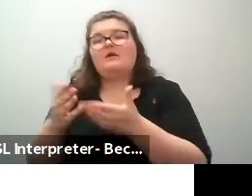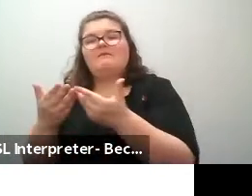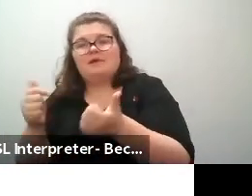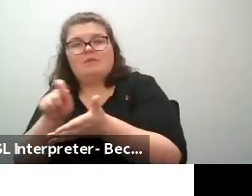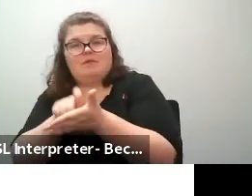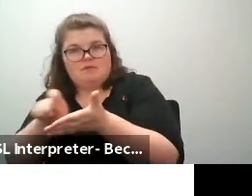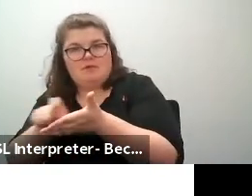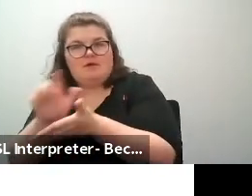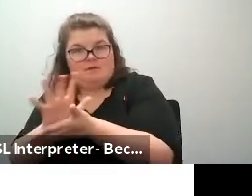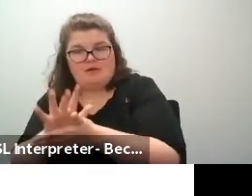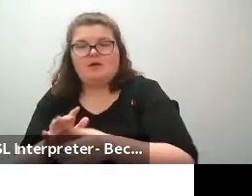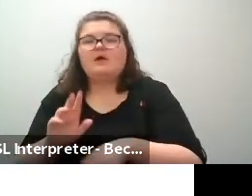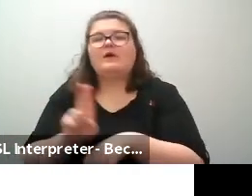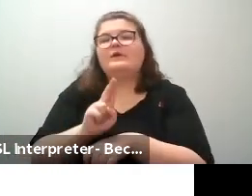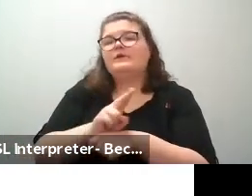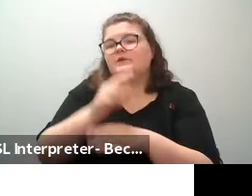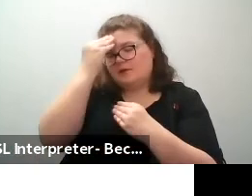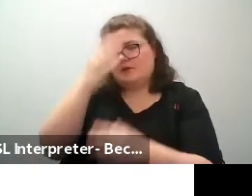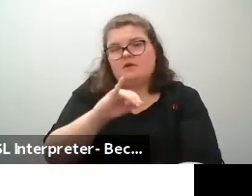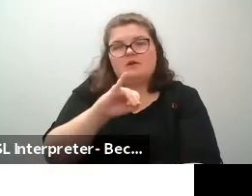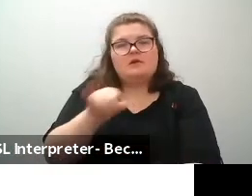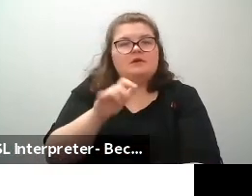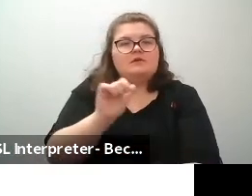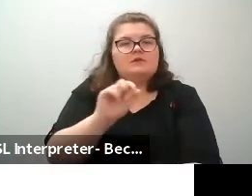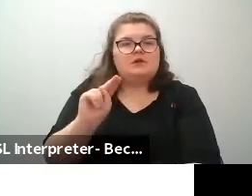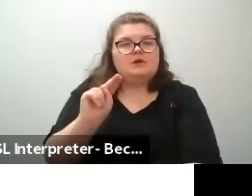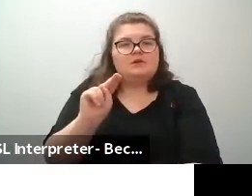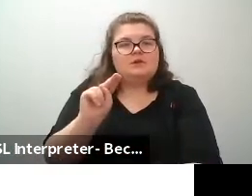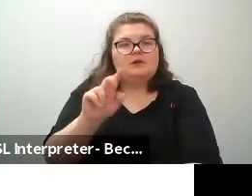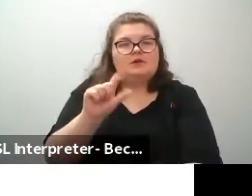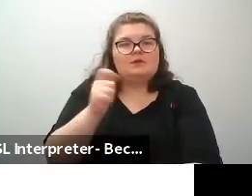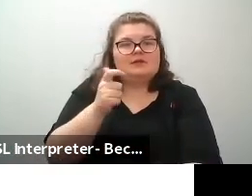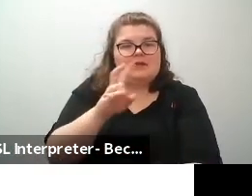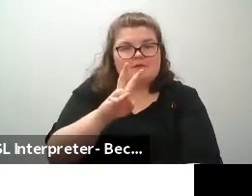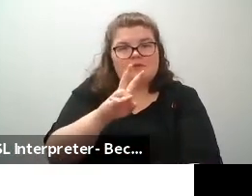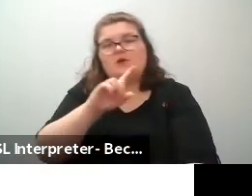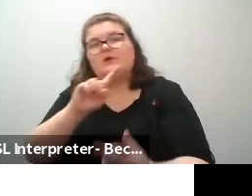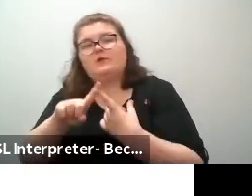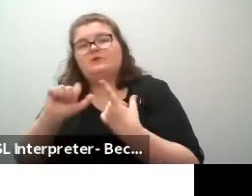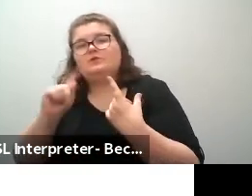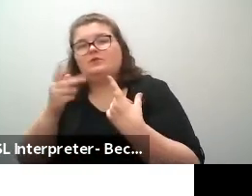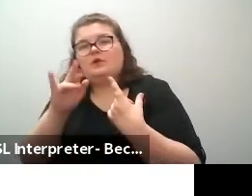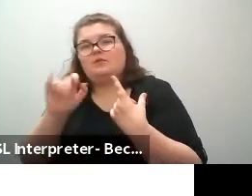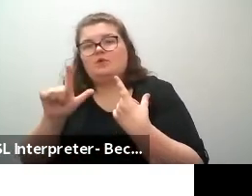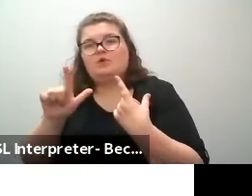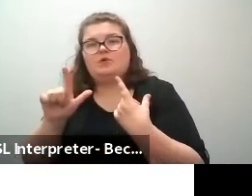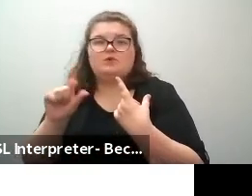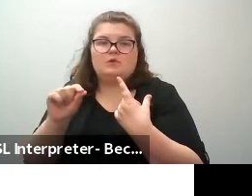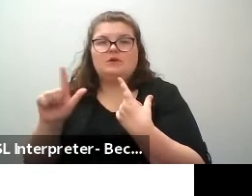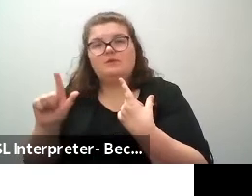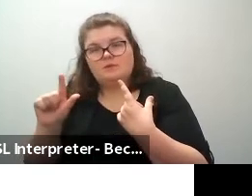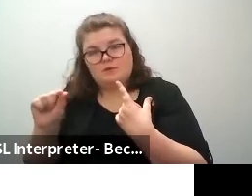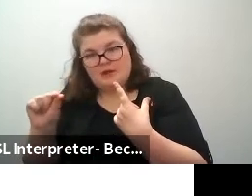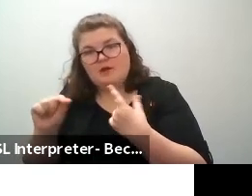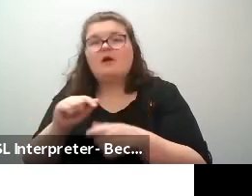from January 1st, 2017 to April 1st, 2020. We did have, unfortunately, some effect on our data from the